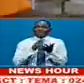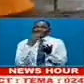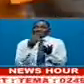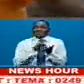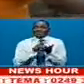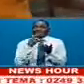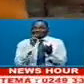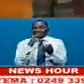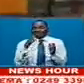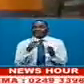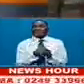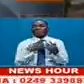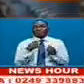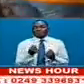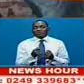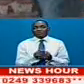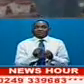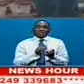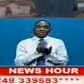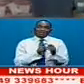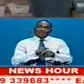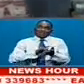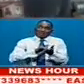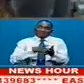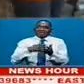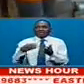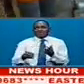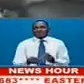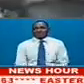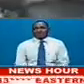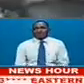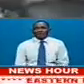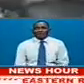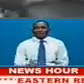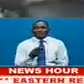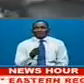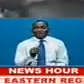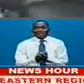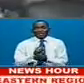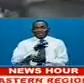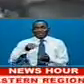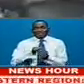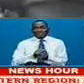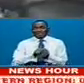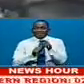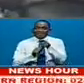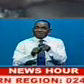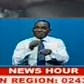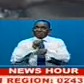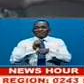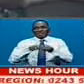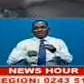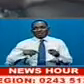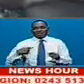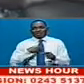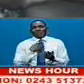She said, access to the drugs are sometimes quite expensive. If you have such a child, you can't work. We plead